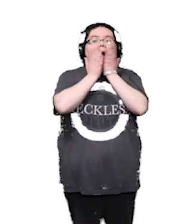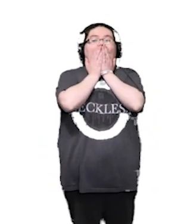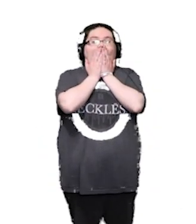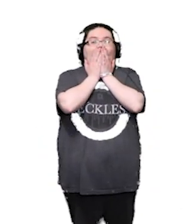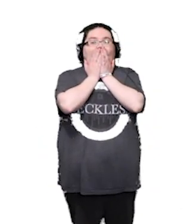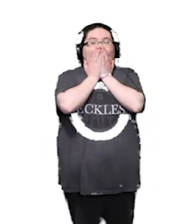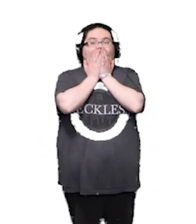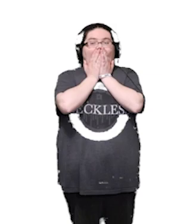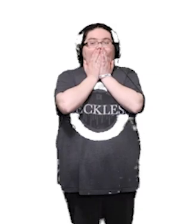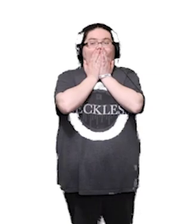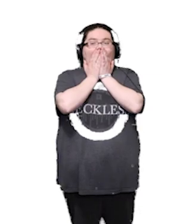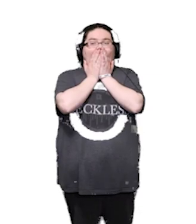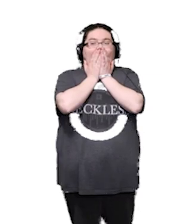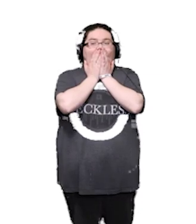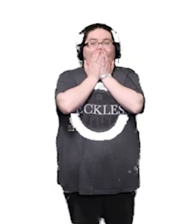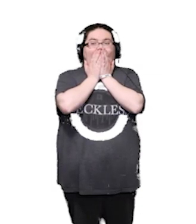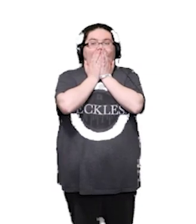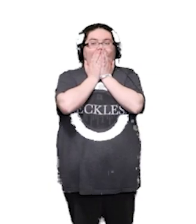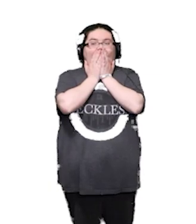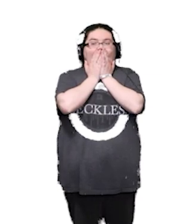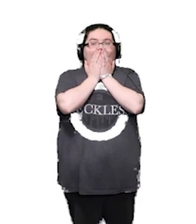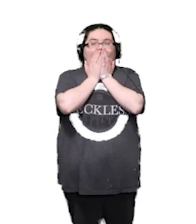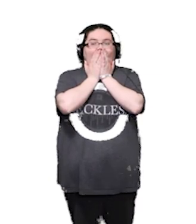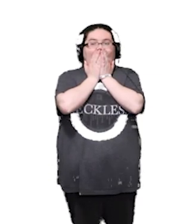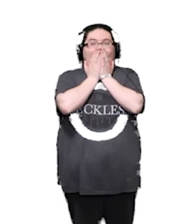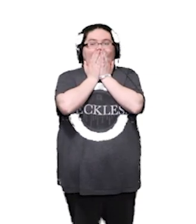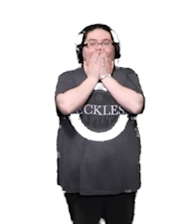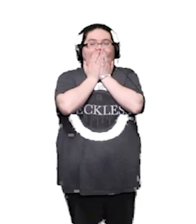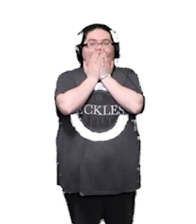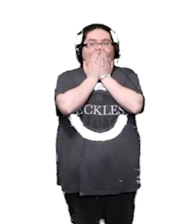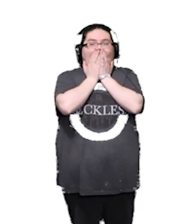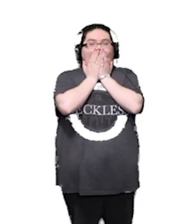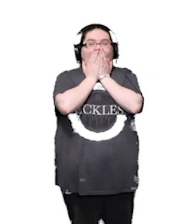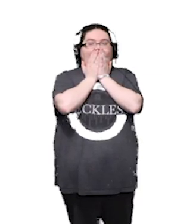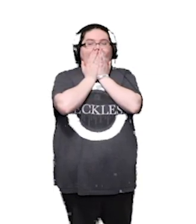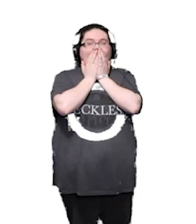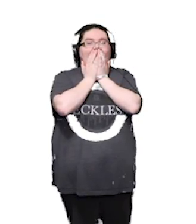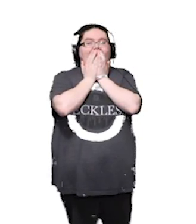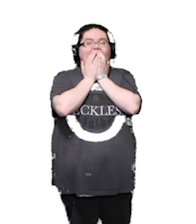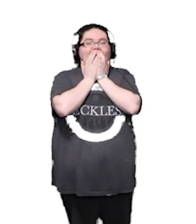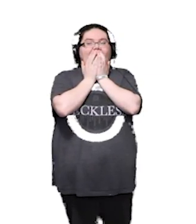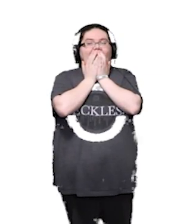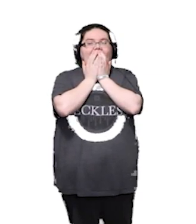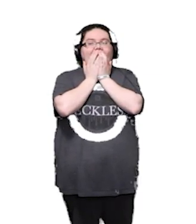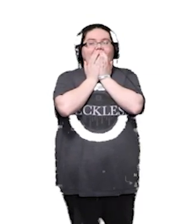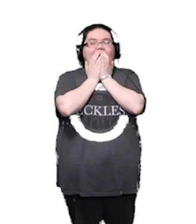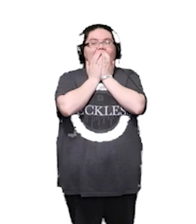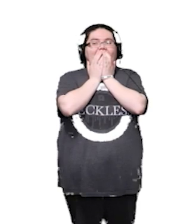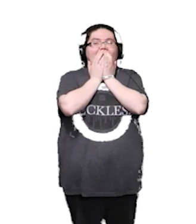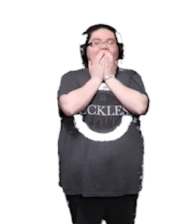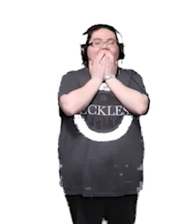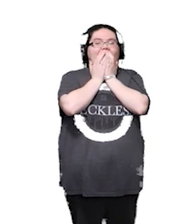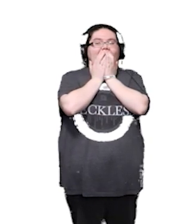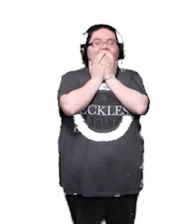Whoa! My God! What? No, she did not! My own